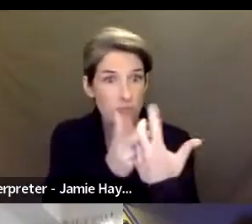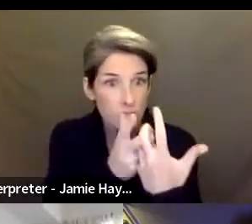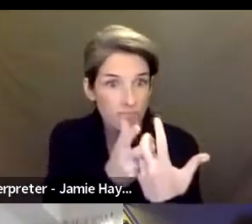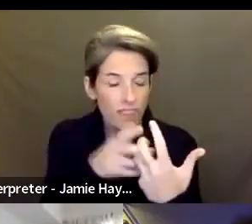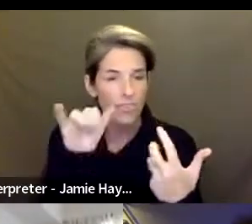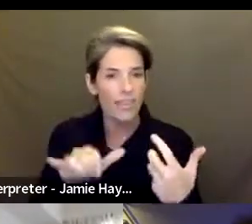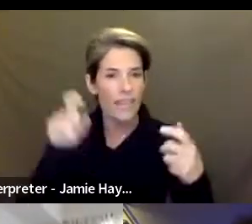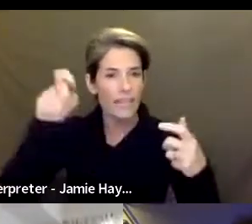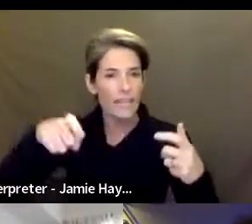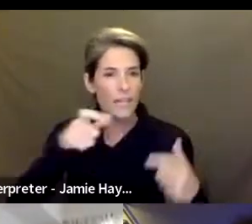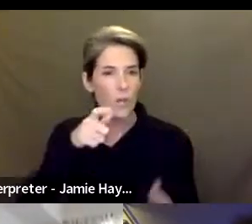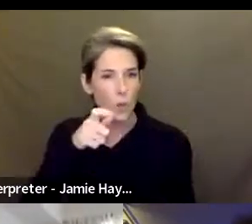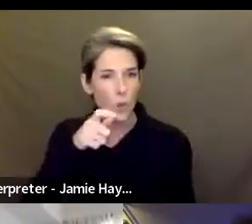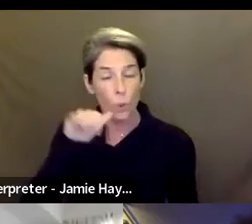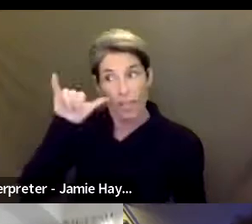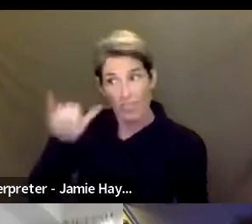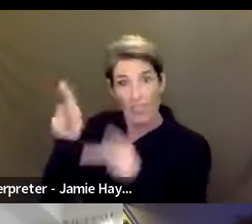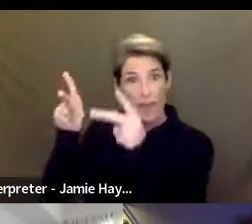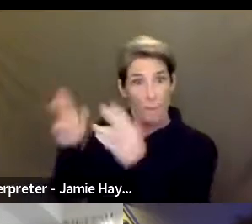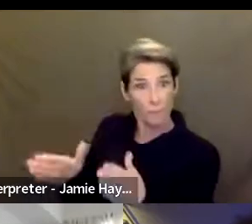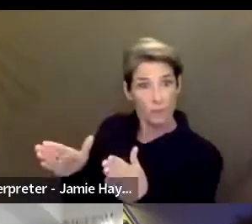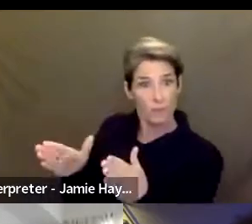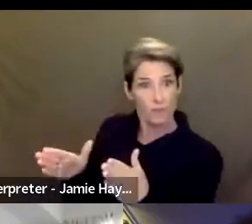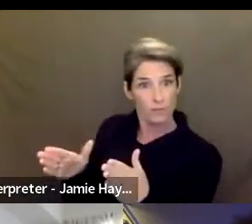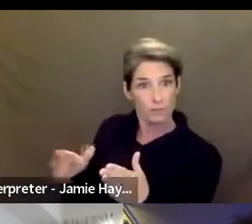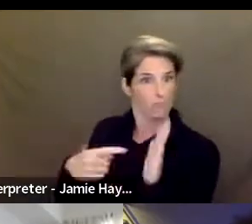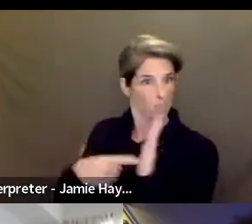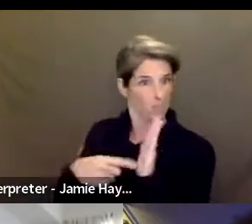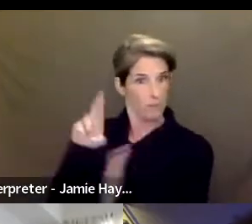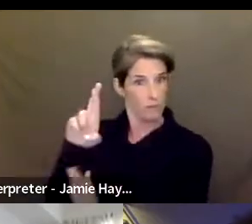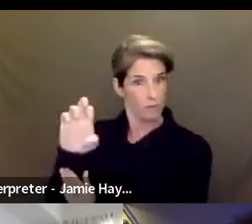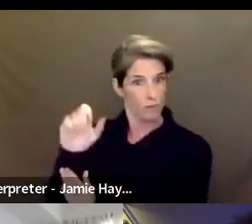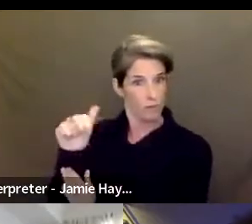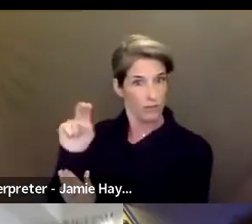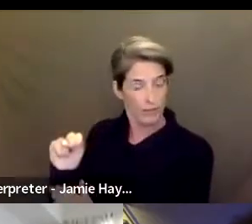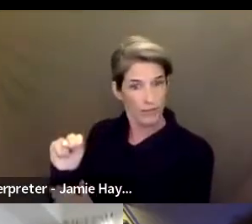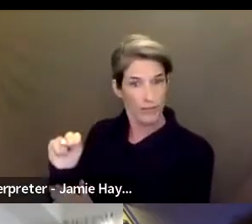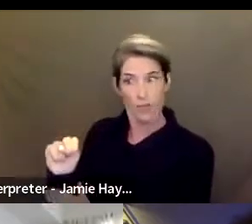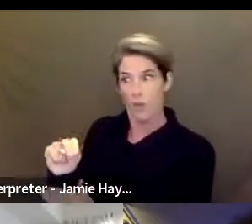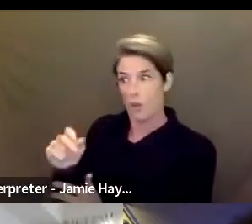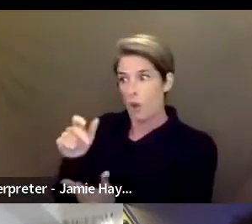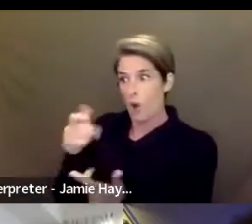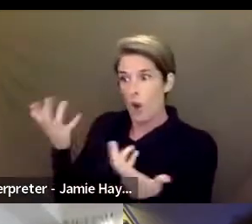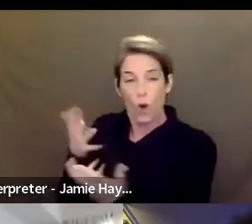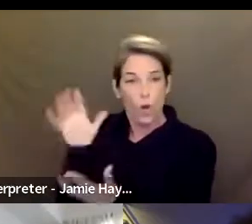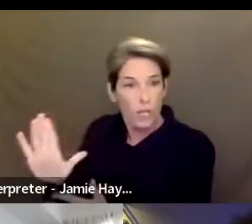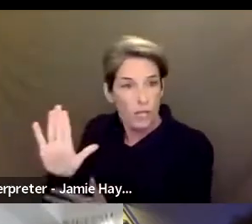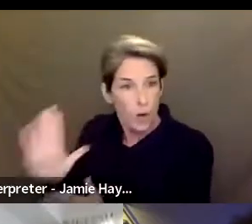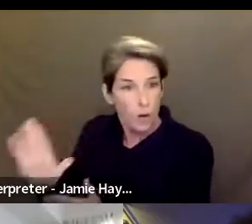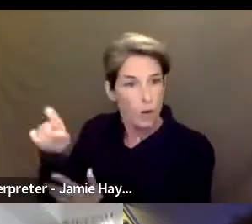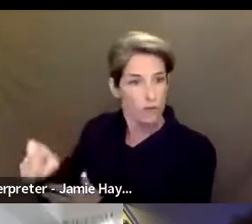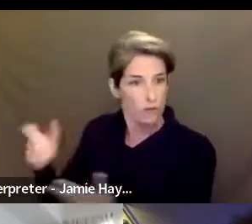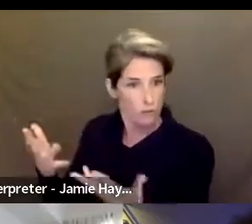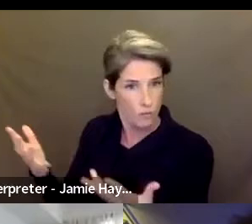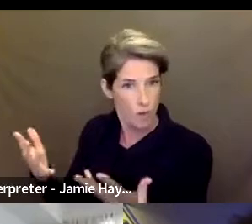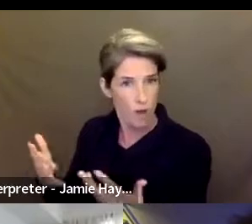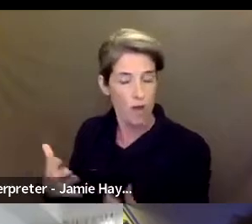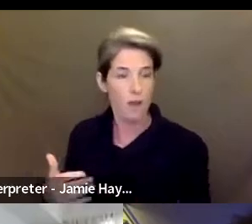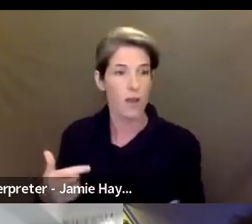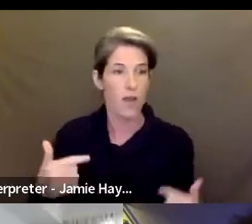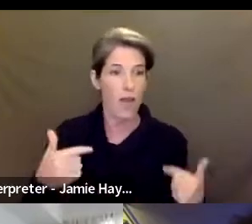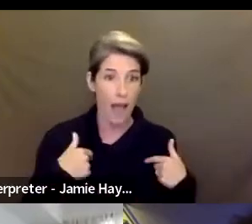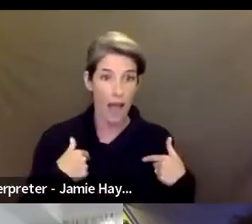job, I believe, and my job as a casting director, as a director, as a stage manager, is to create